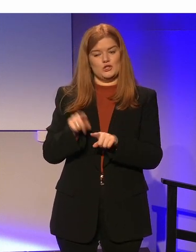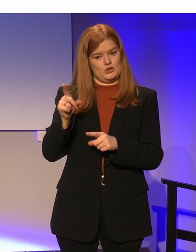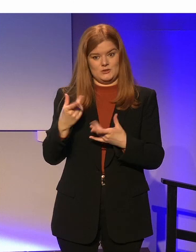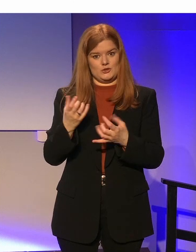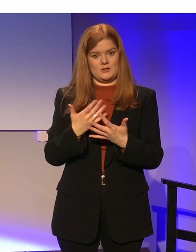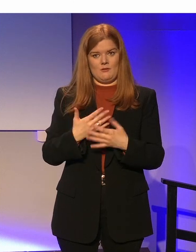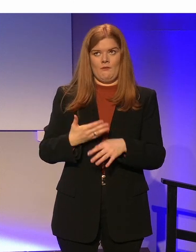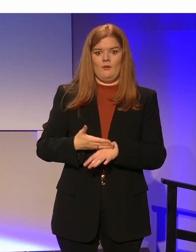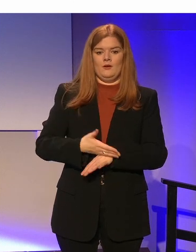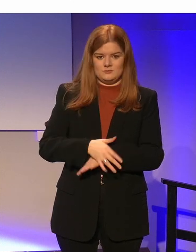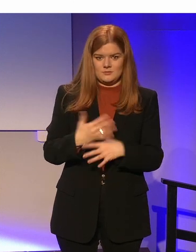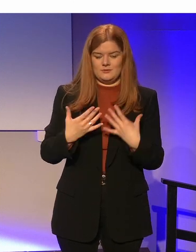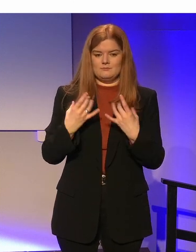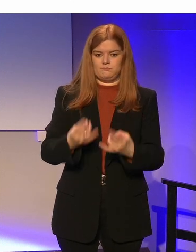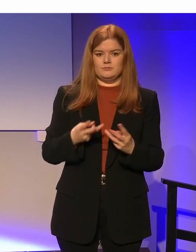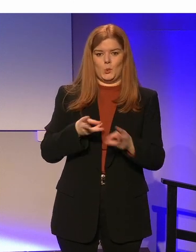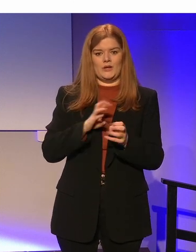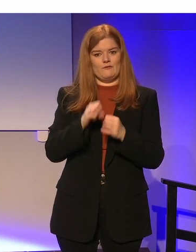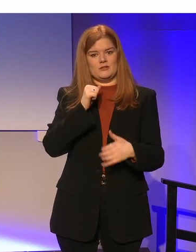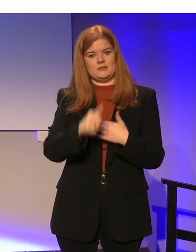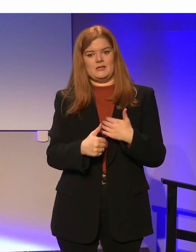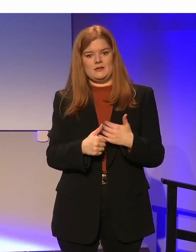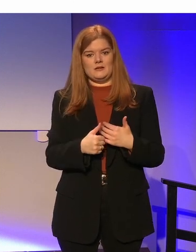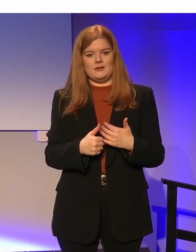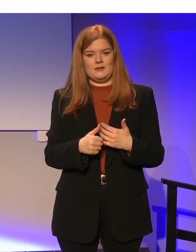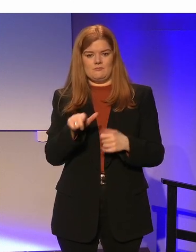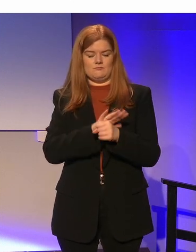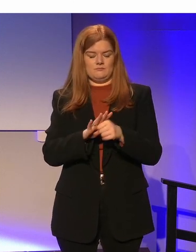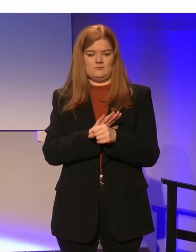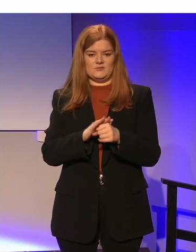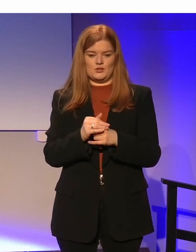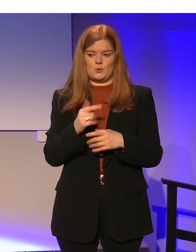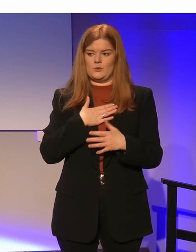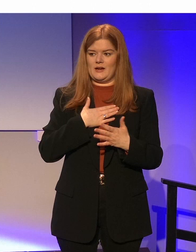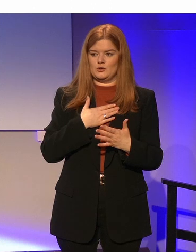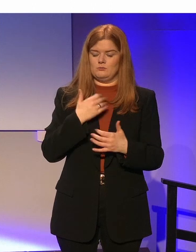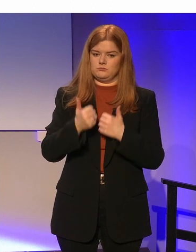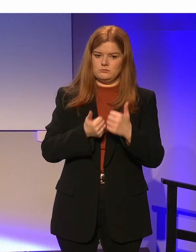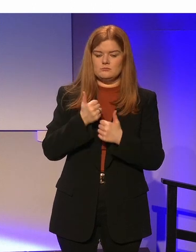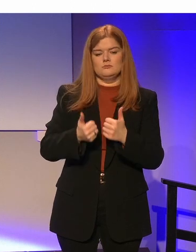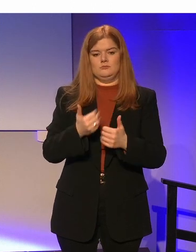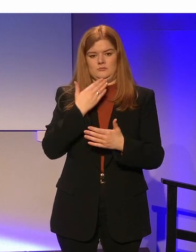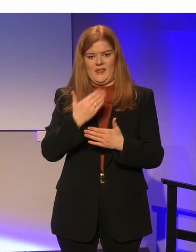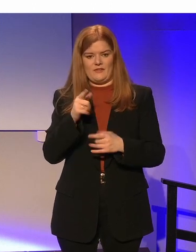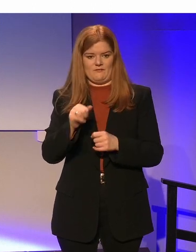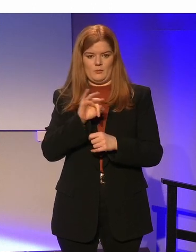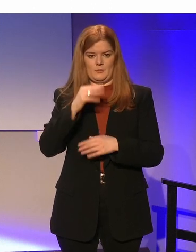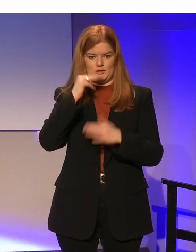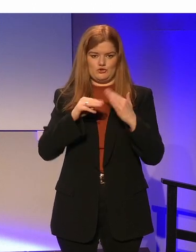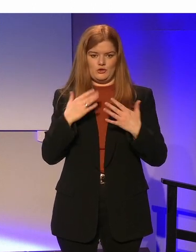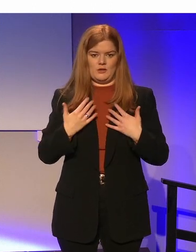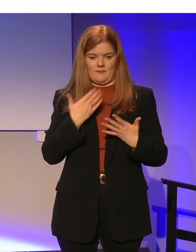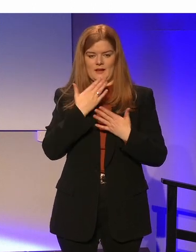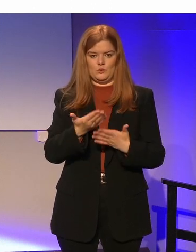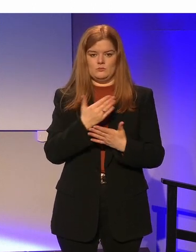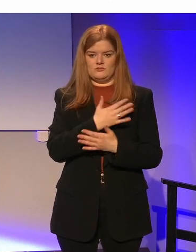puts in Trojan work on a daily basis as well in this area, and I do want to acknowledge that as your Minister and to thank you